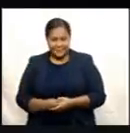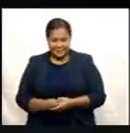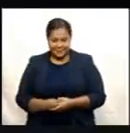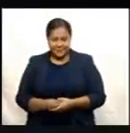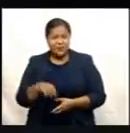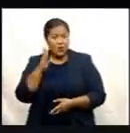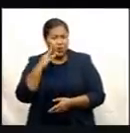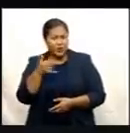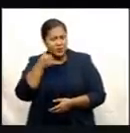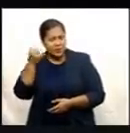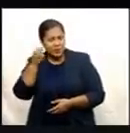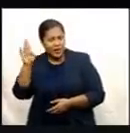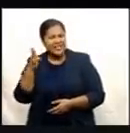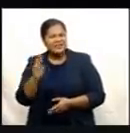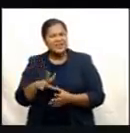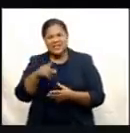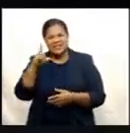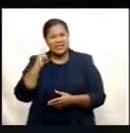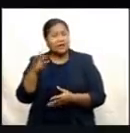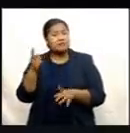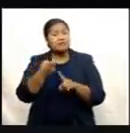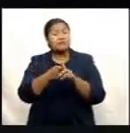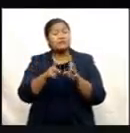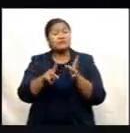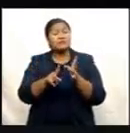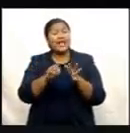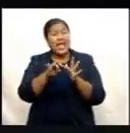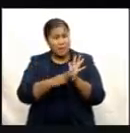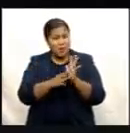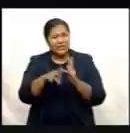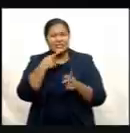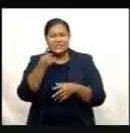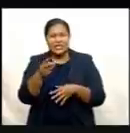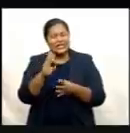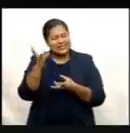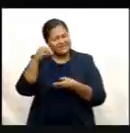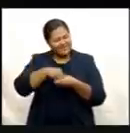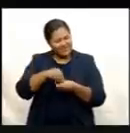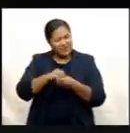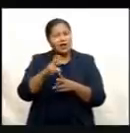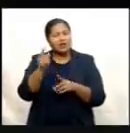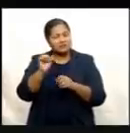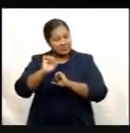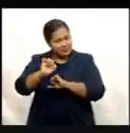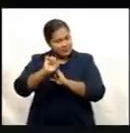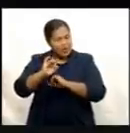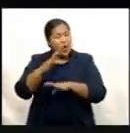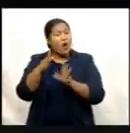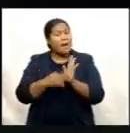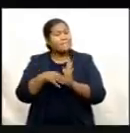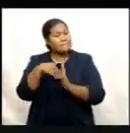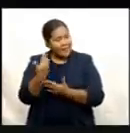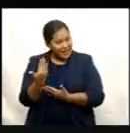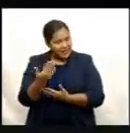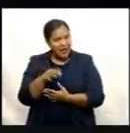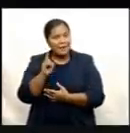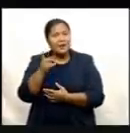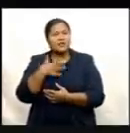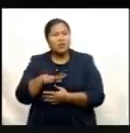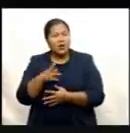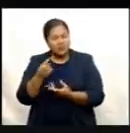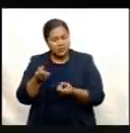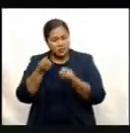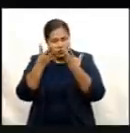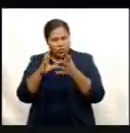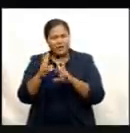we contacted him yesterday, Kurindrani stated that he was part of the protest on Monday, but it was his capacity as a villager